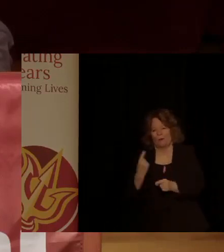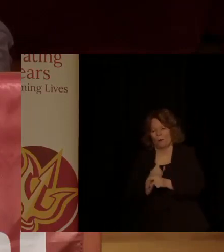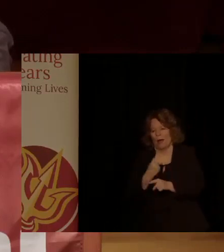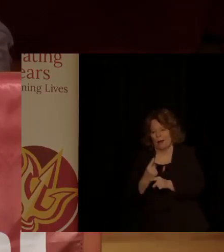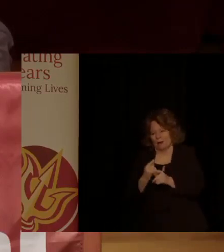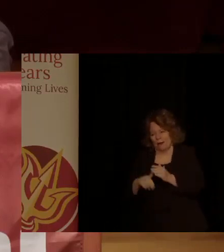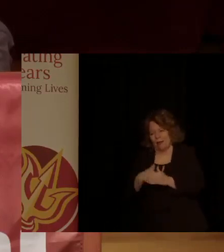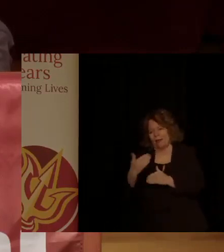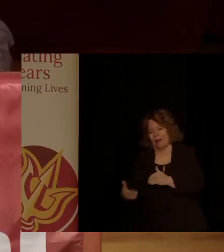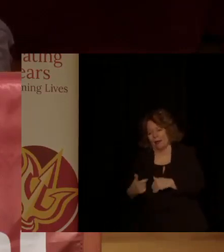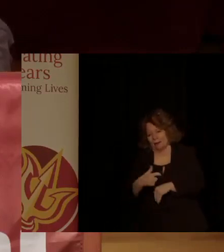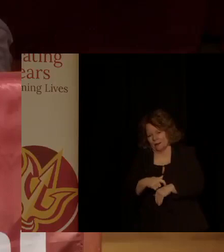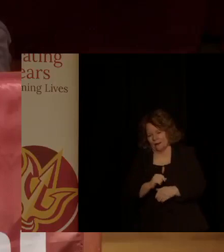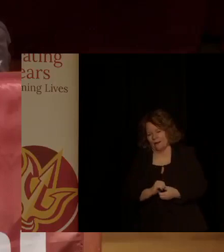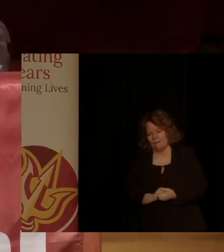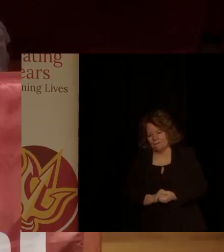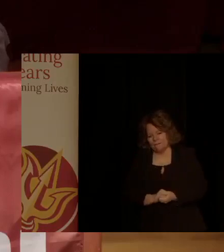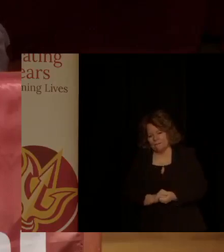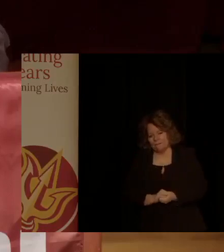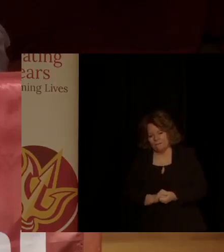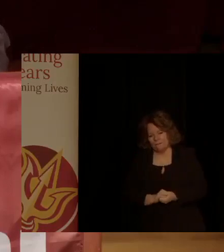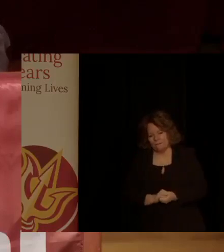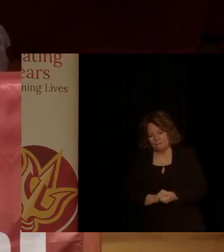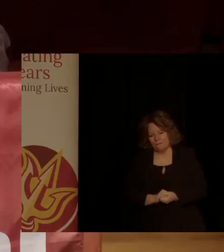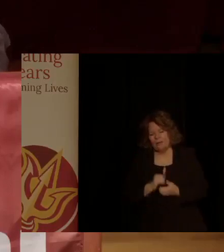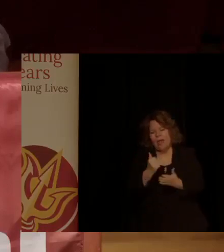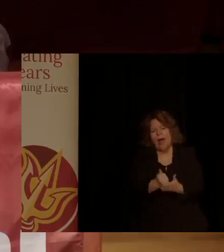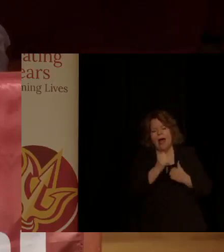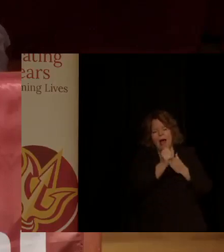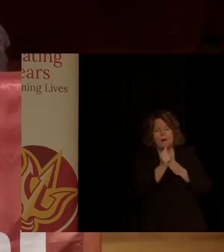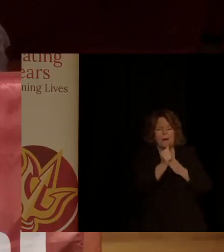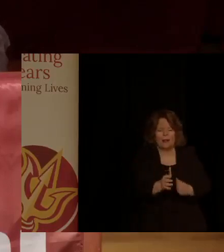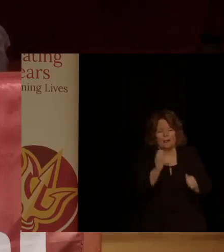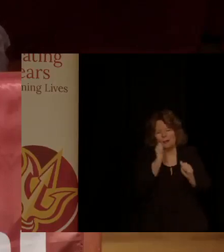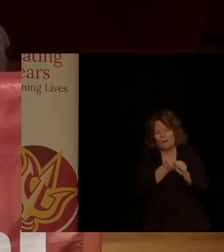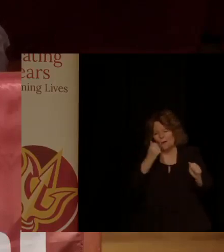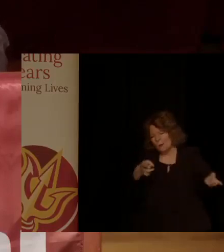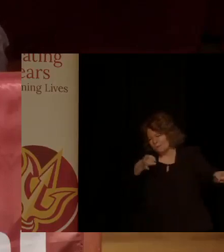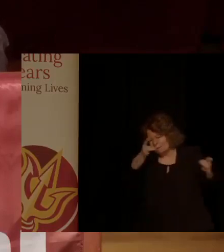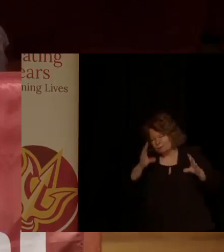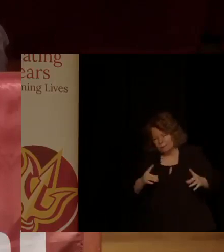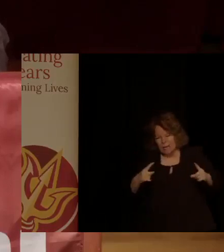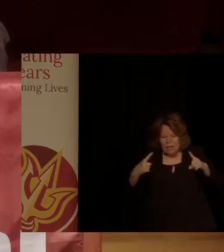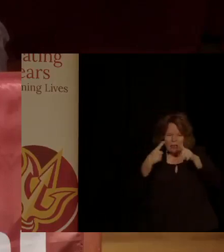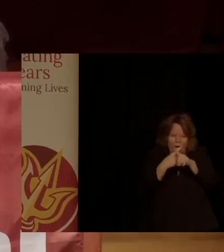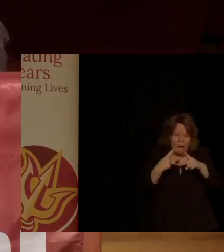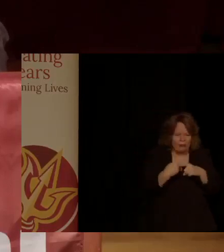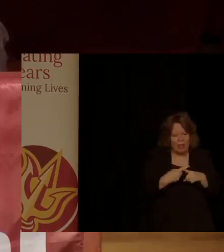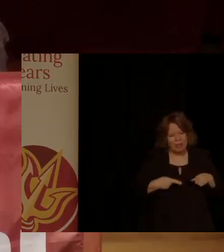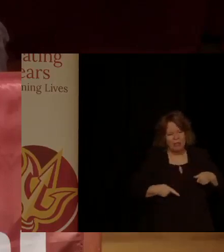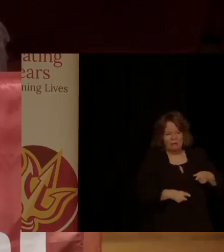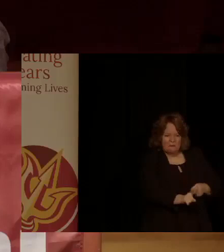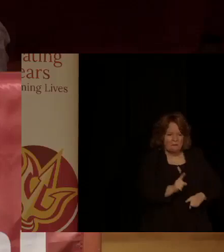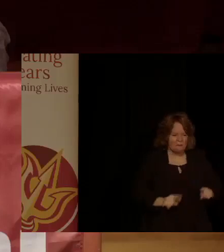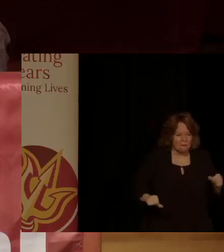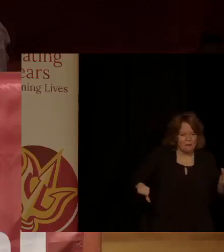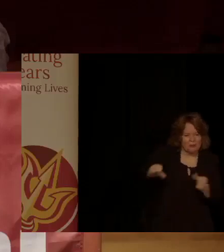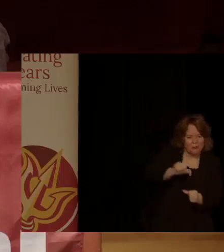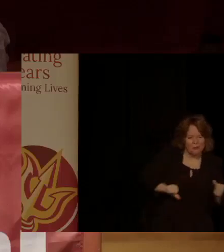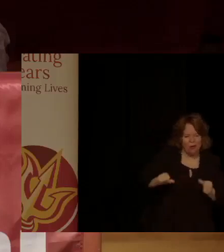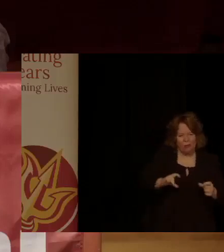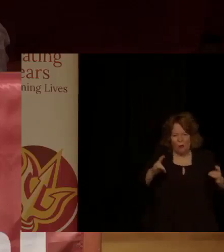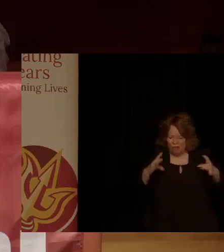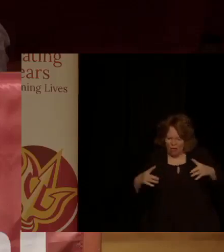time. Help our leaders avoid the ugly conflicts, the personal insults, the bitter feuds that keep us